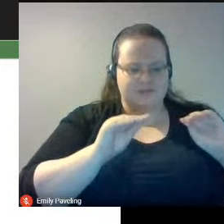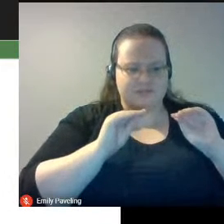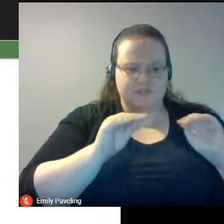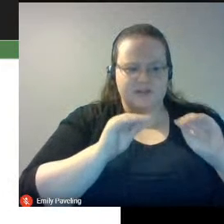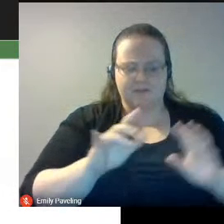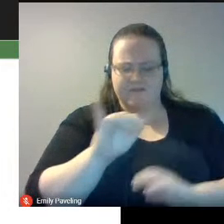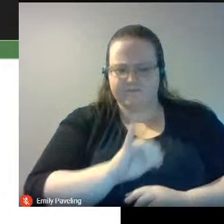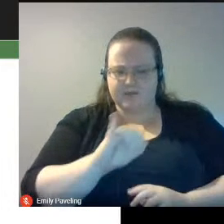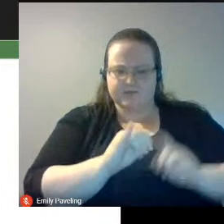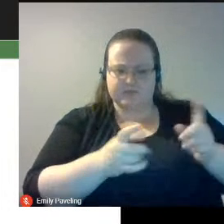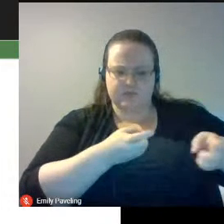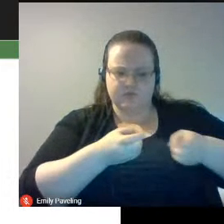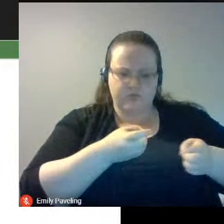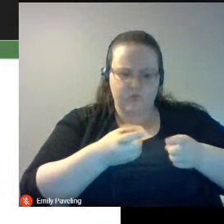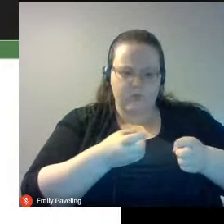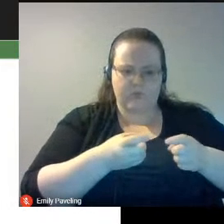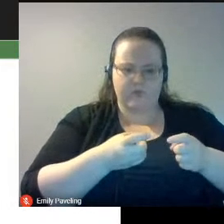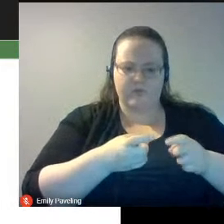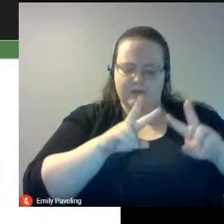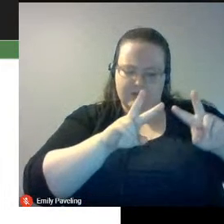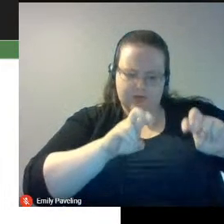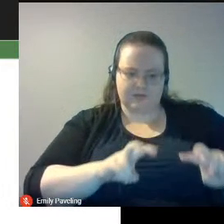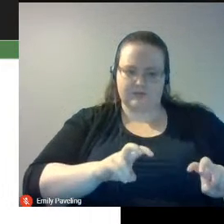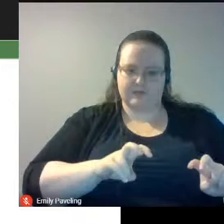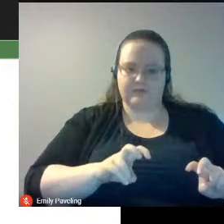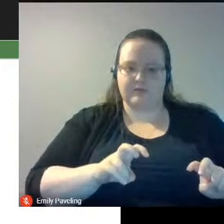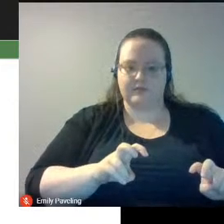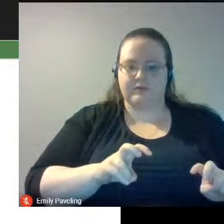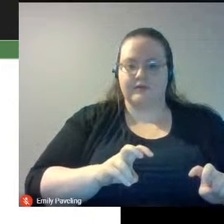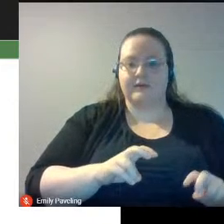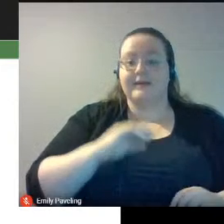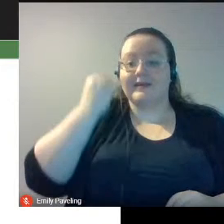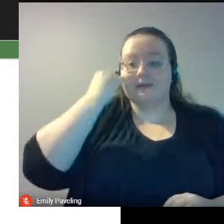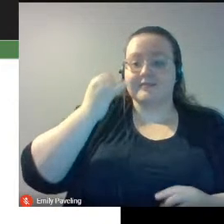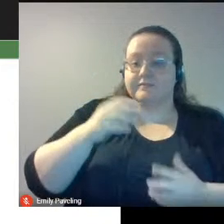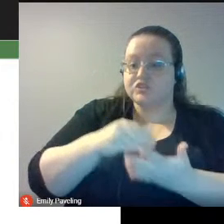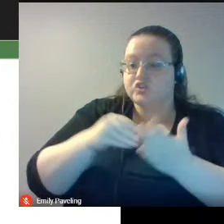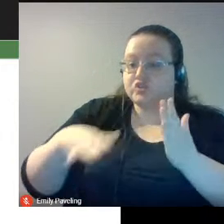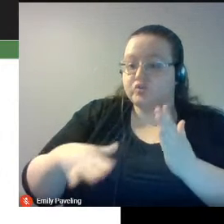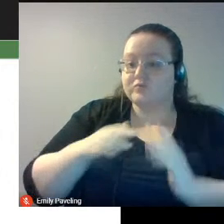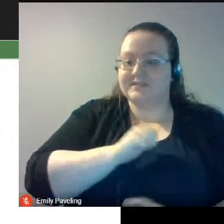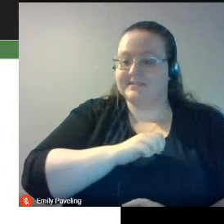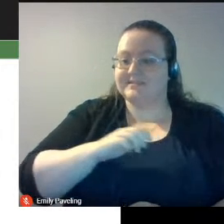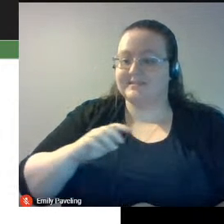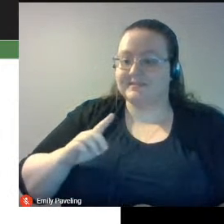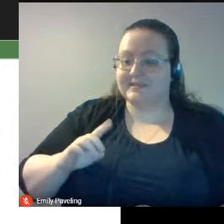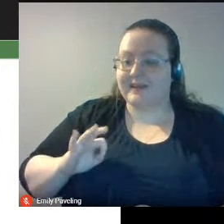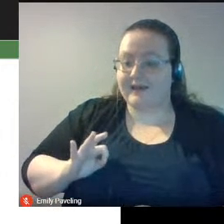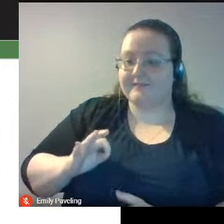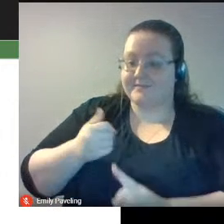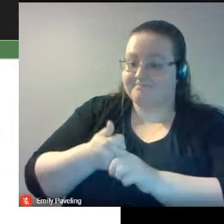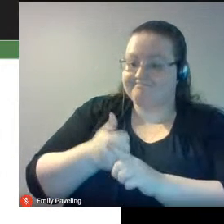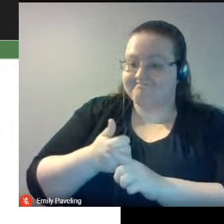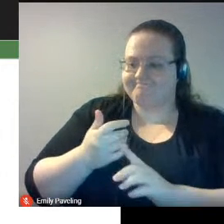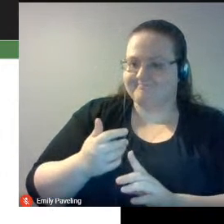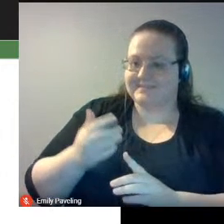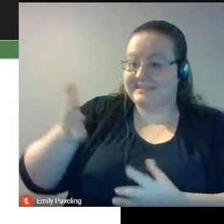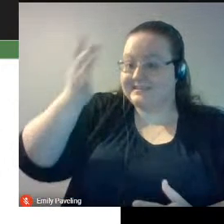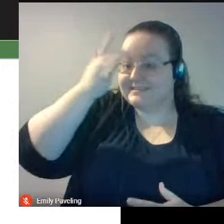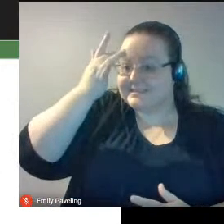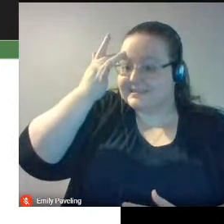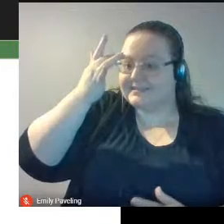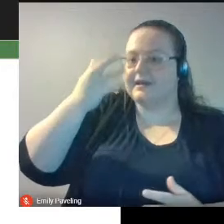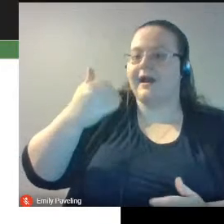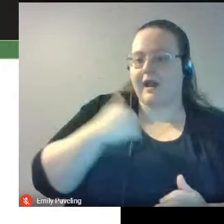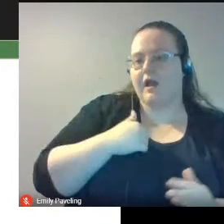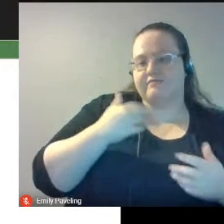We help develop processes and protocols for managing sick students and staff at the school. We also are